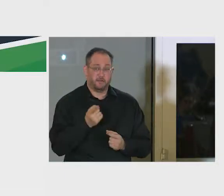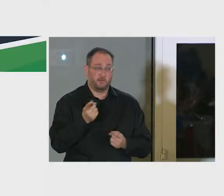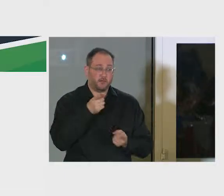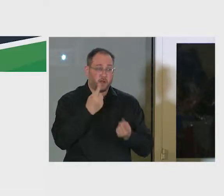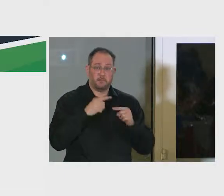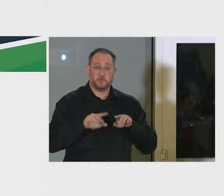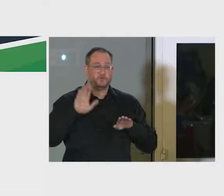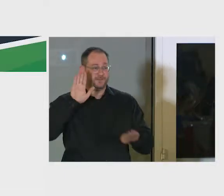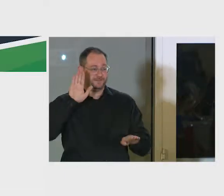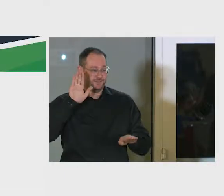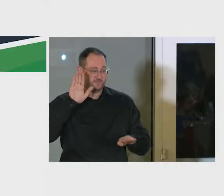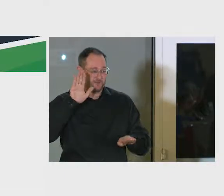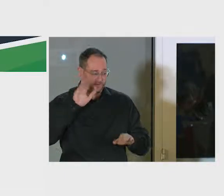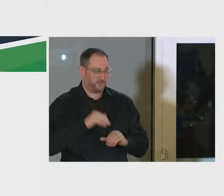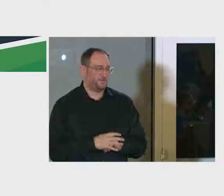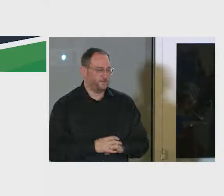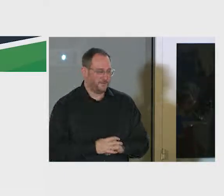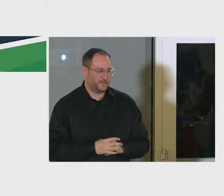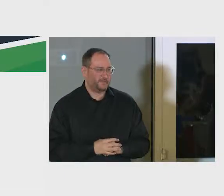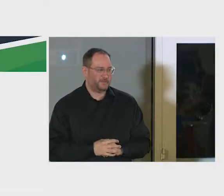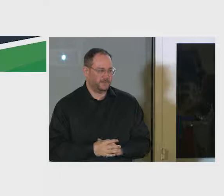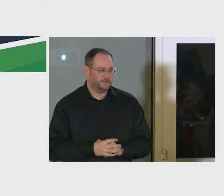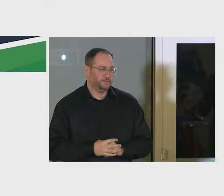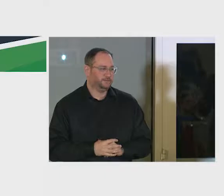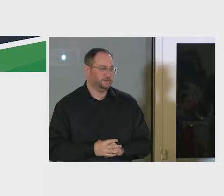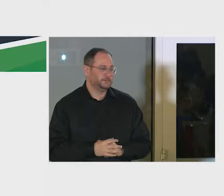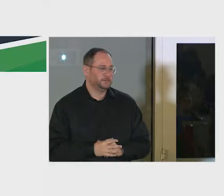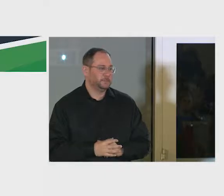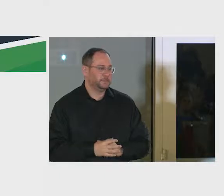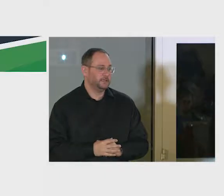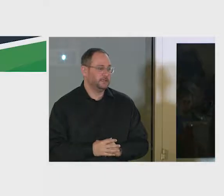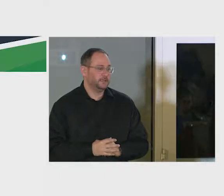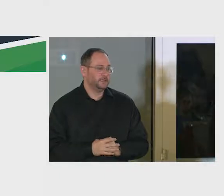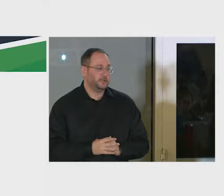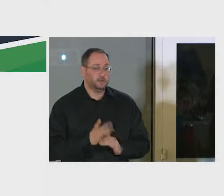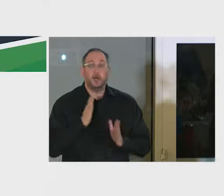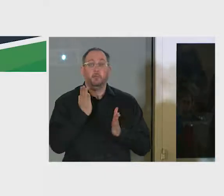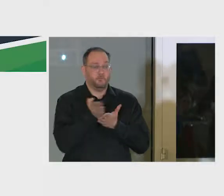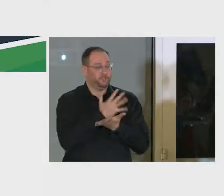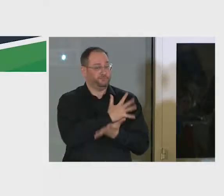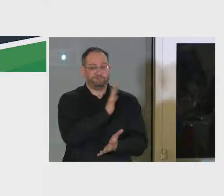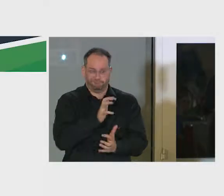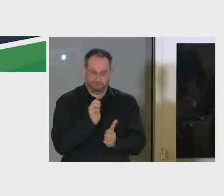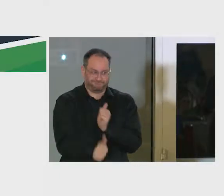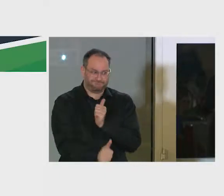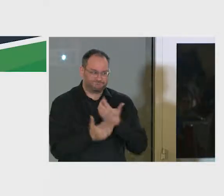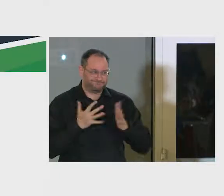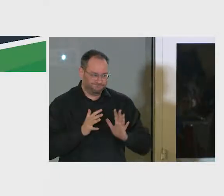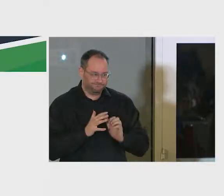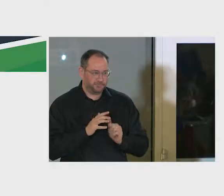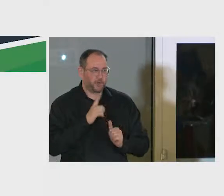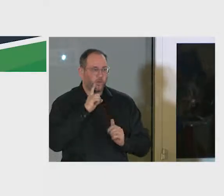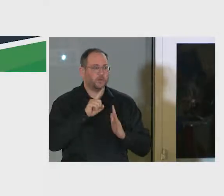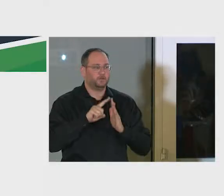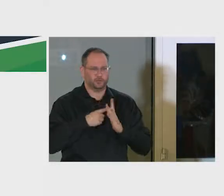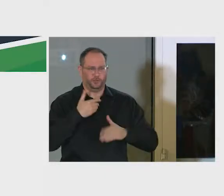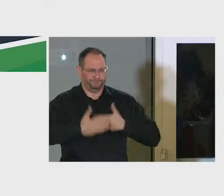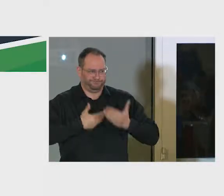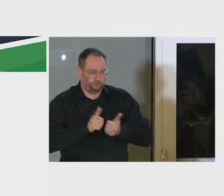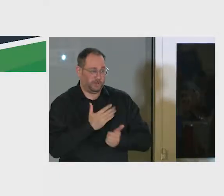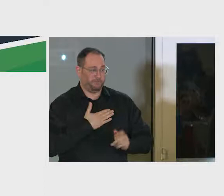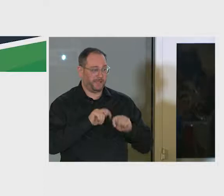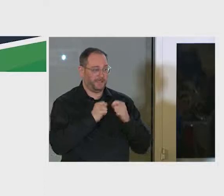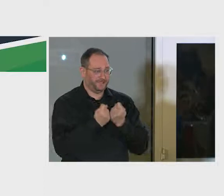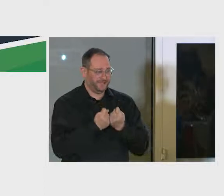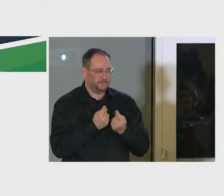in that budget. Once that budget is passed, it becomes enacted, and my team actually jumps back in where we start to look at